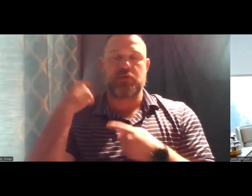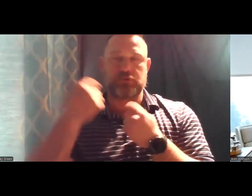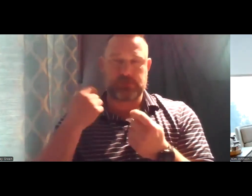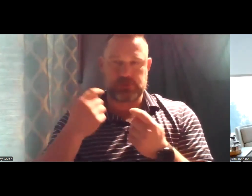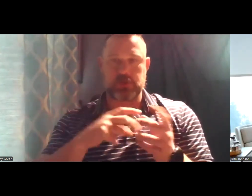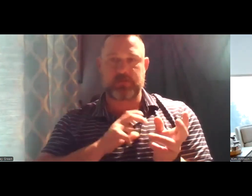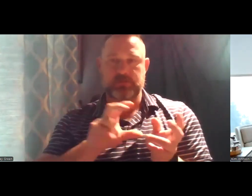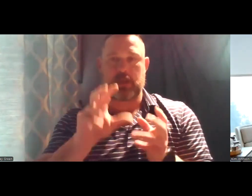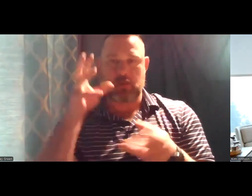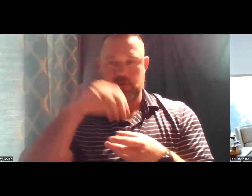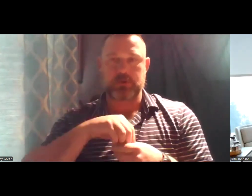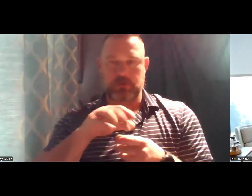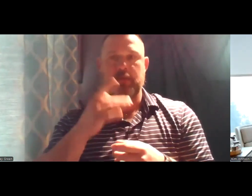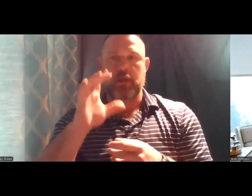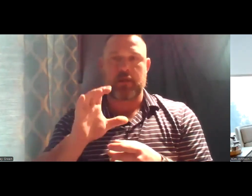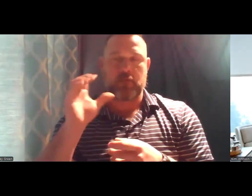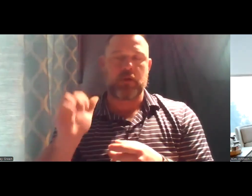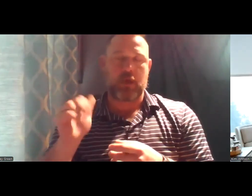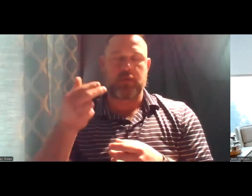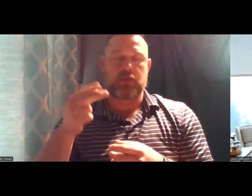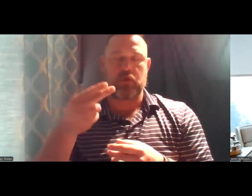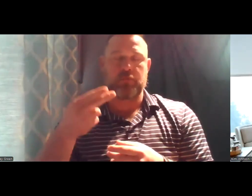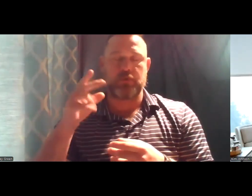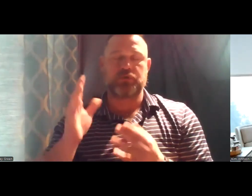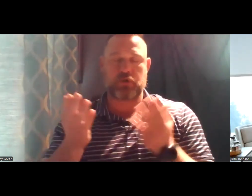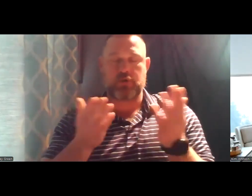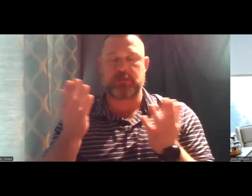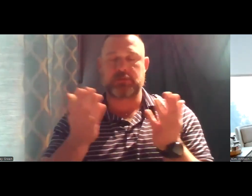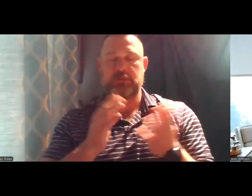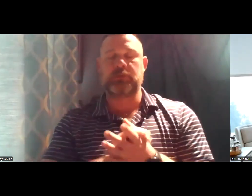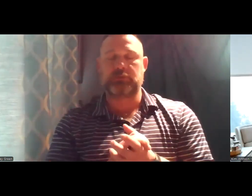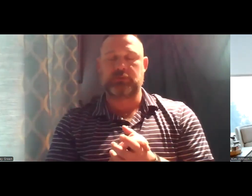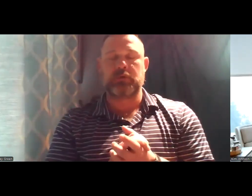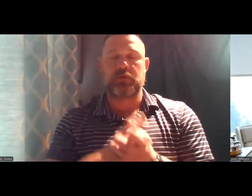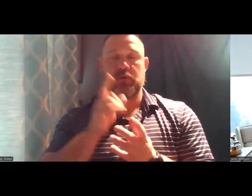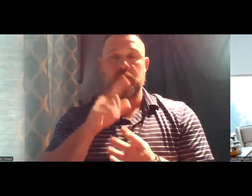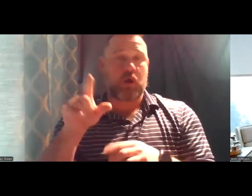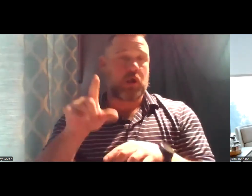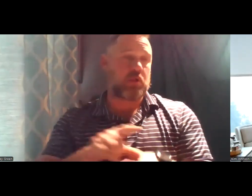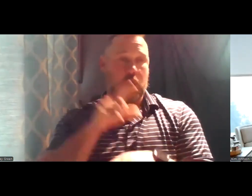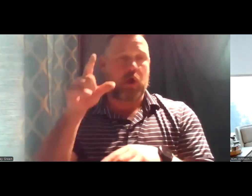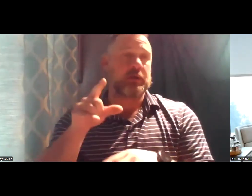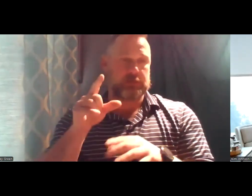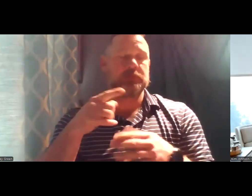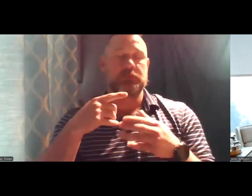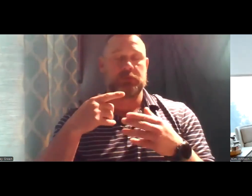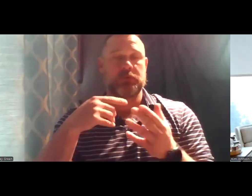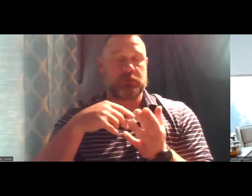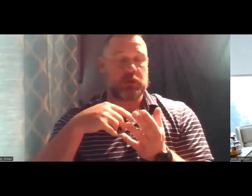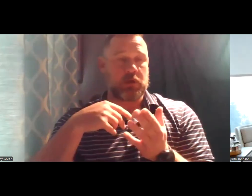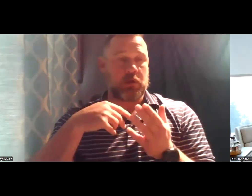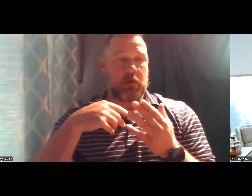stakeholder engagement at the California Health and Human Services. And in fact, you may be our longest standing advisory body dating back